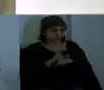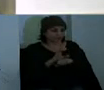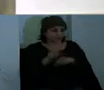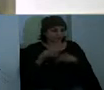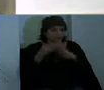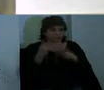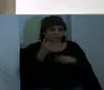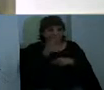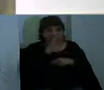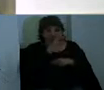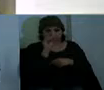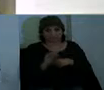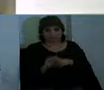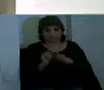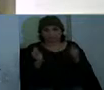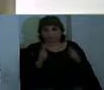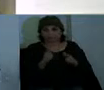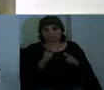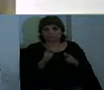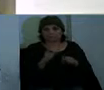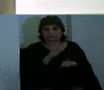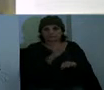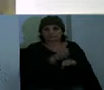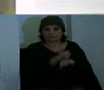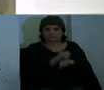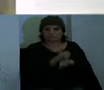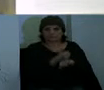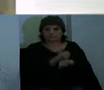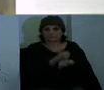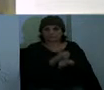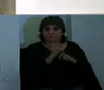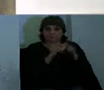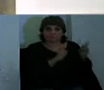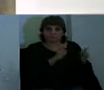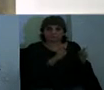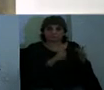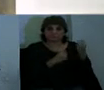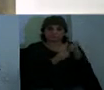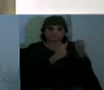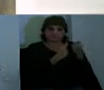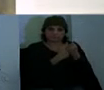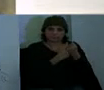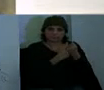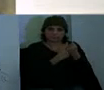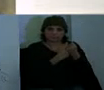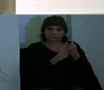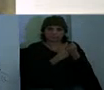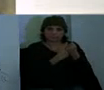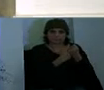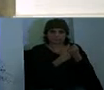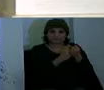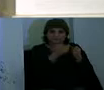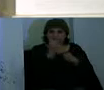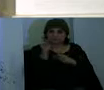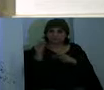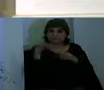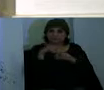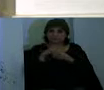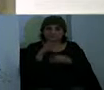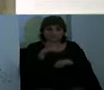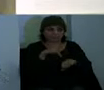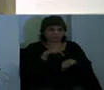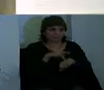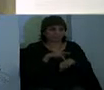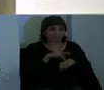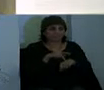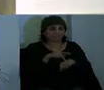undesignated offerings in support of the MCC movement in the Philippines to different churches. The